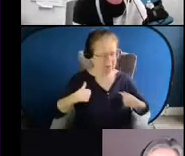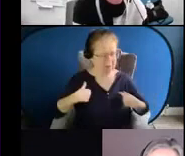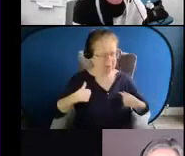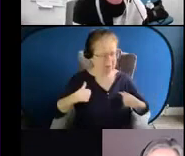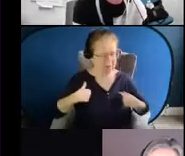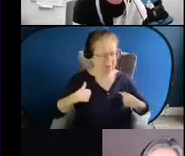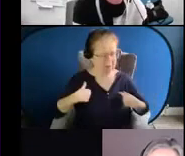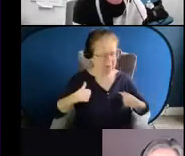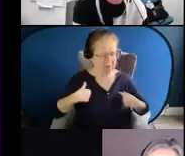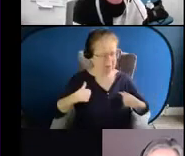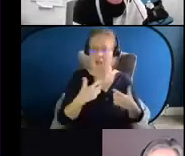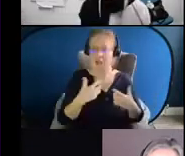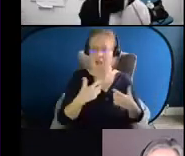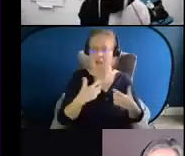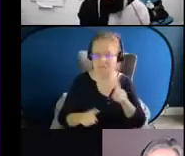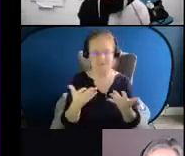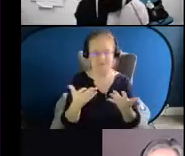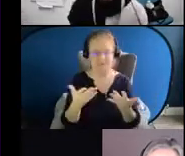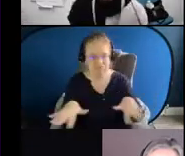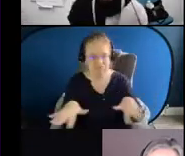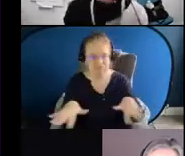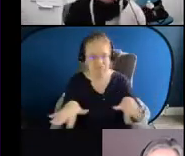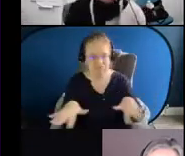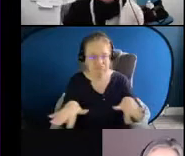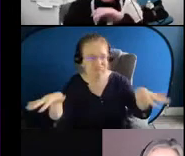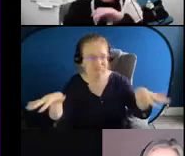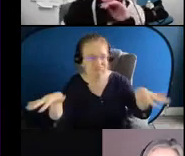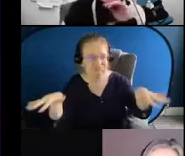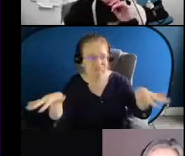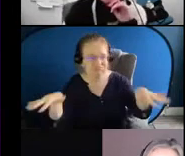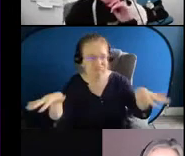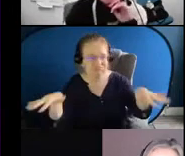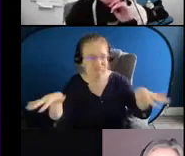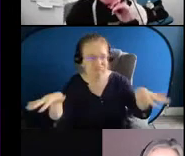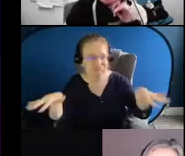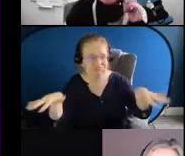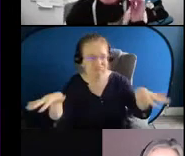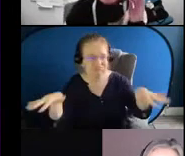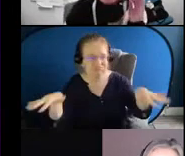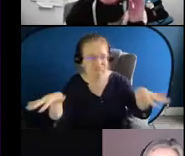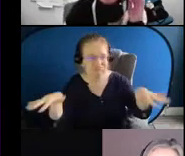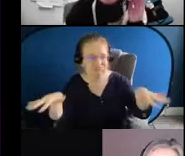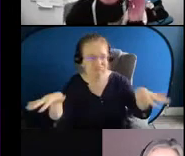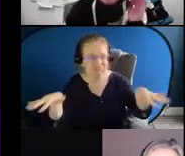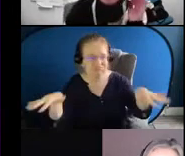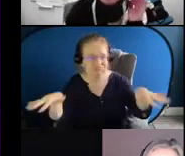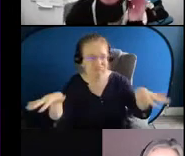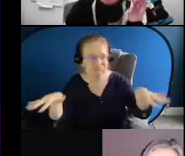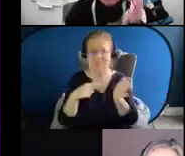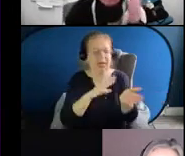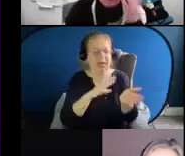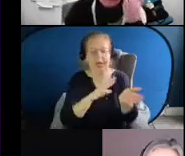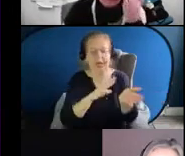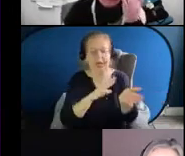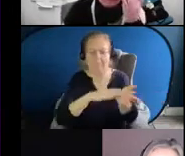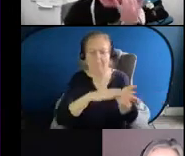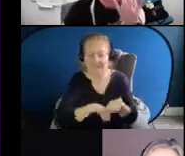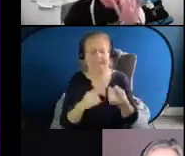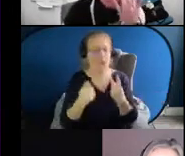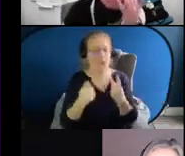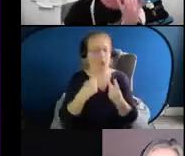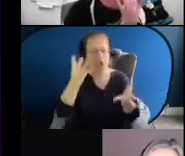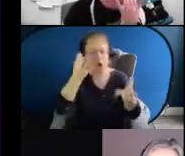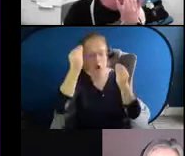conferences paying attention to it, more and more of the tools, and not just authoring tools, but LMS and other learning platforms,